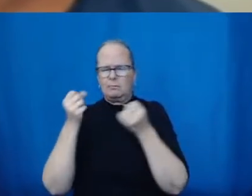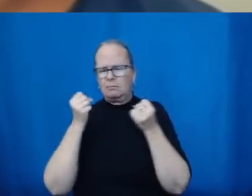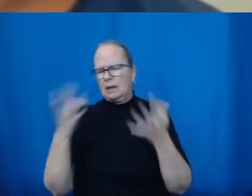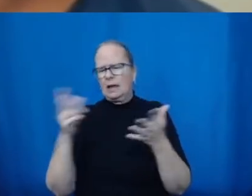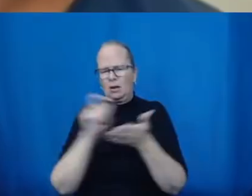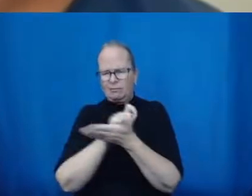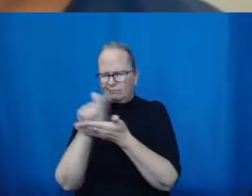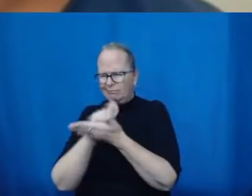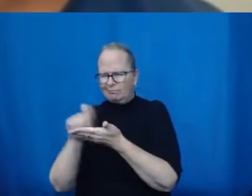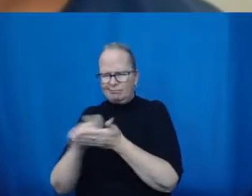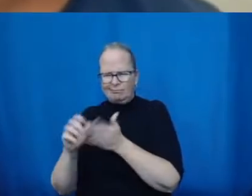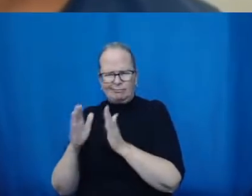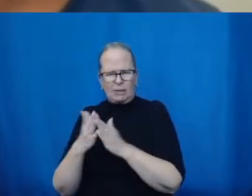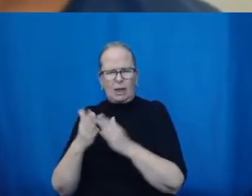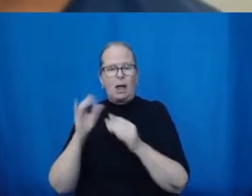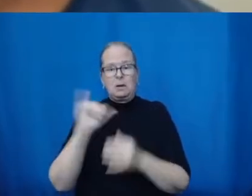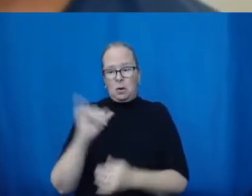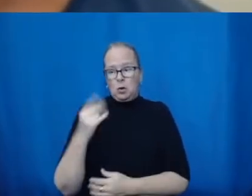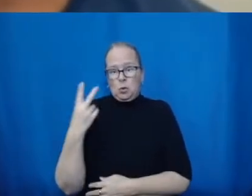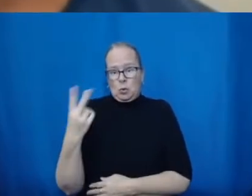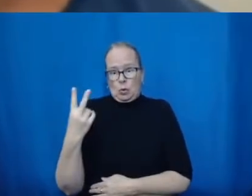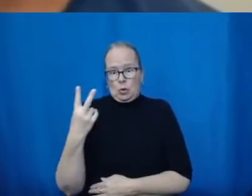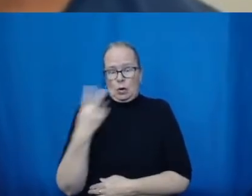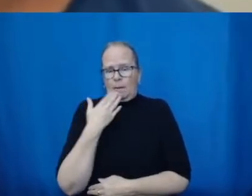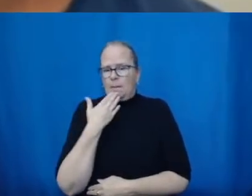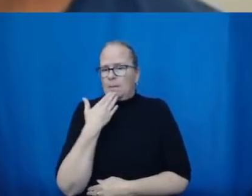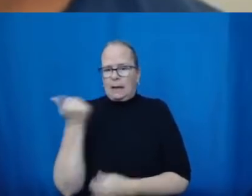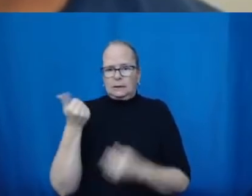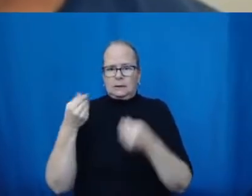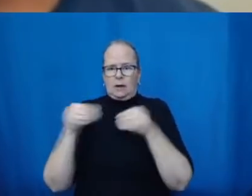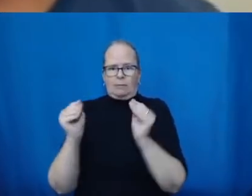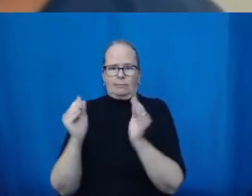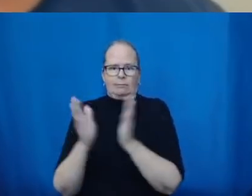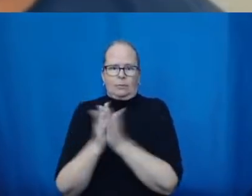the Twisted Messages About Health, and Fitness and Happiness.